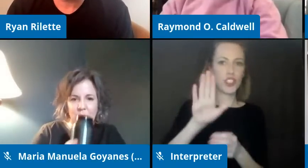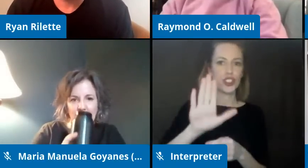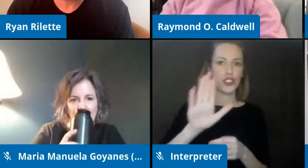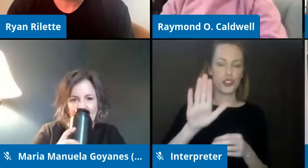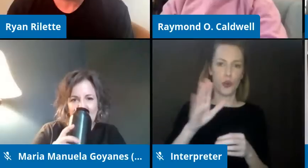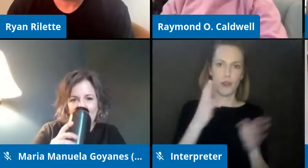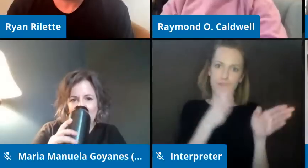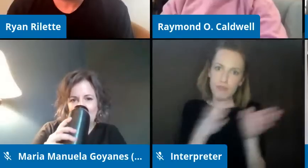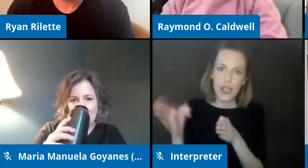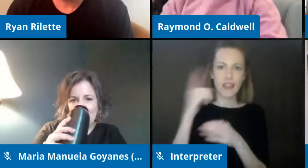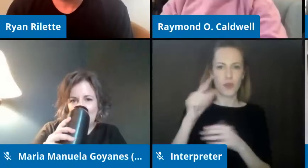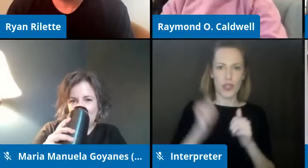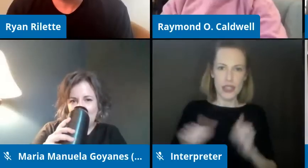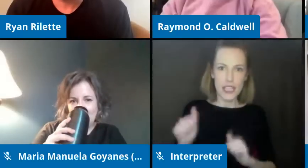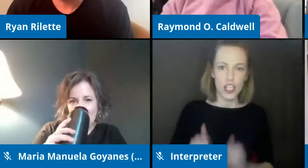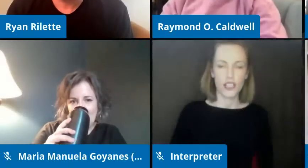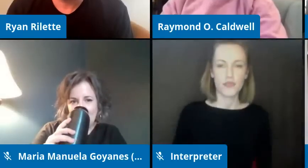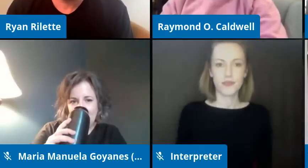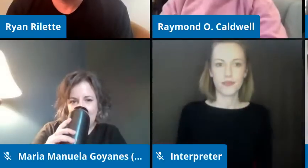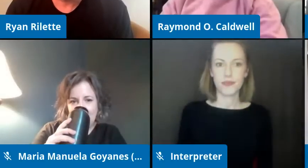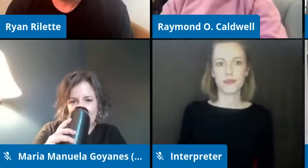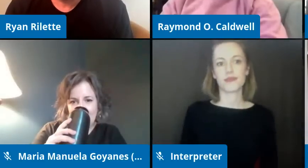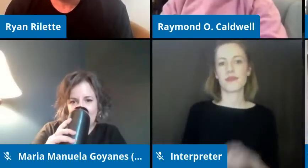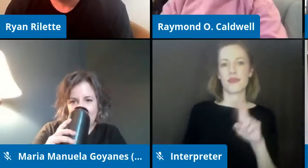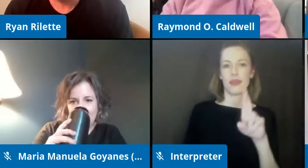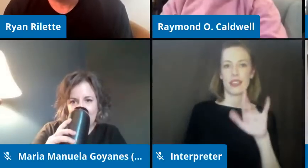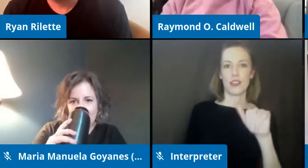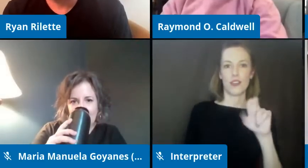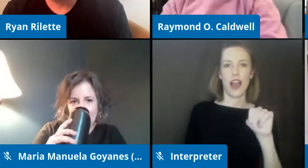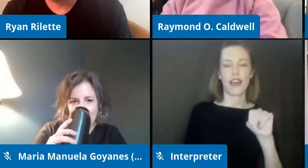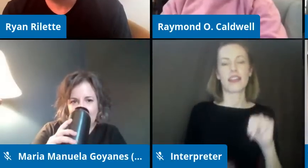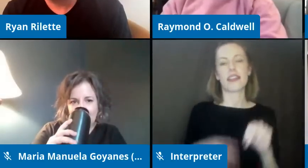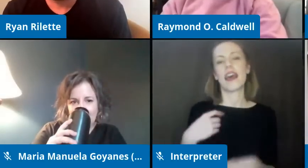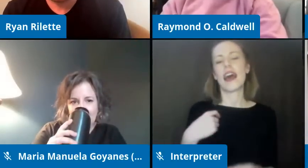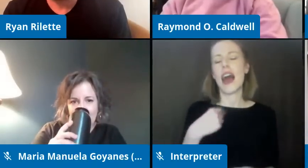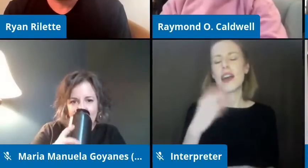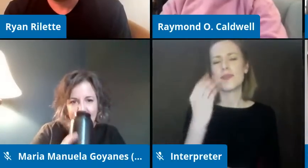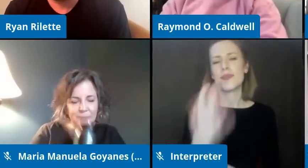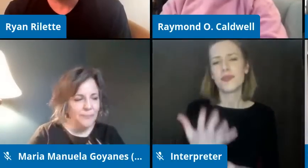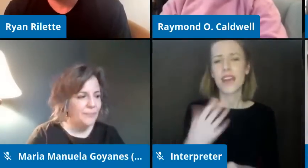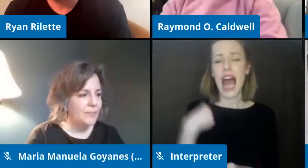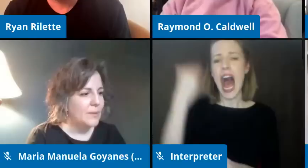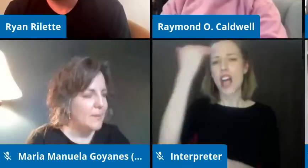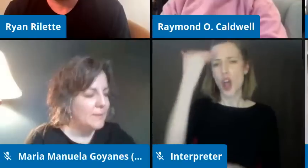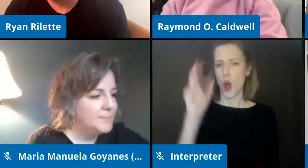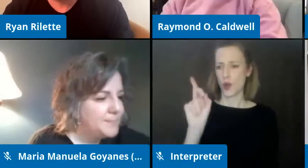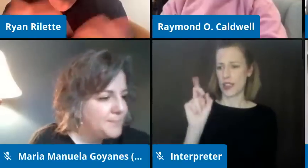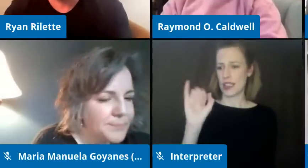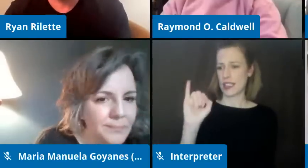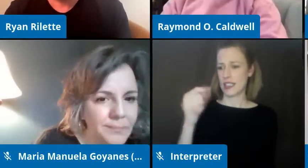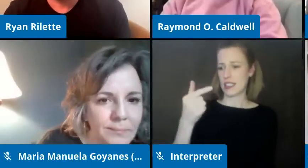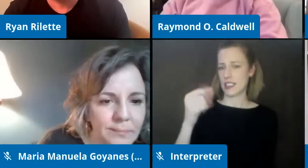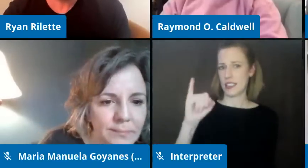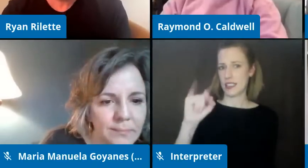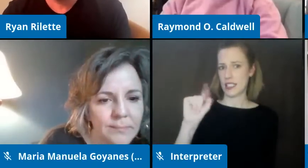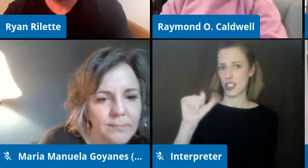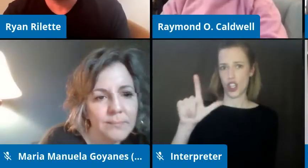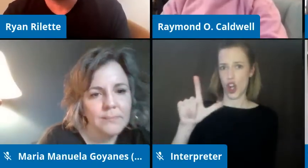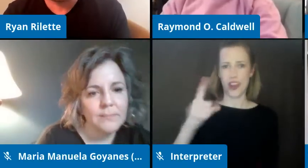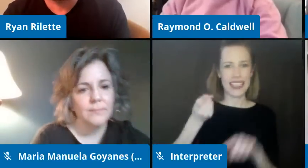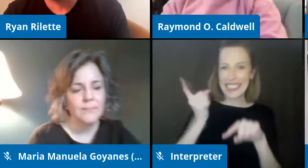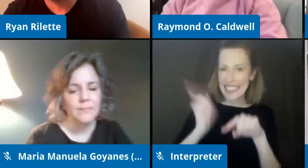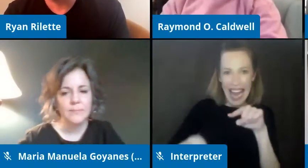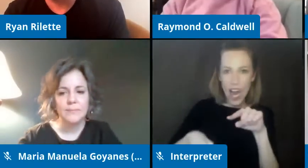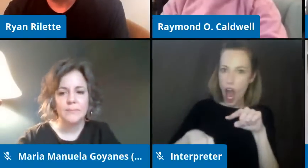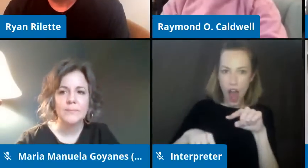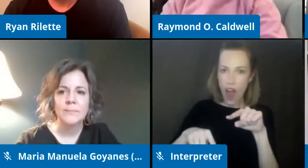digital is ever, in fact, I shouldn't say I don't know. I know for a fact digital cannot ever compete with